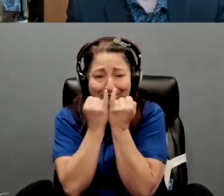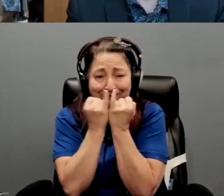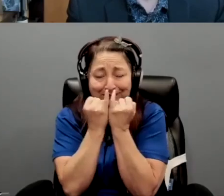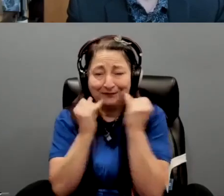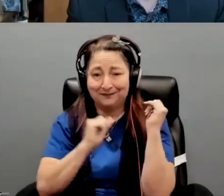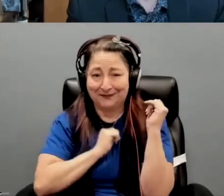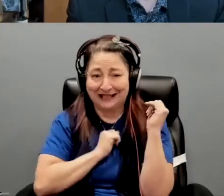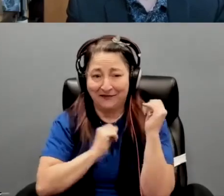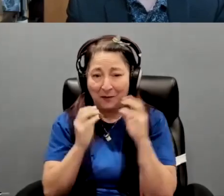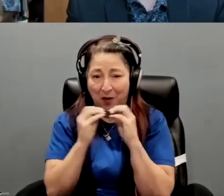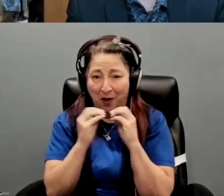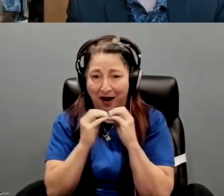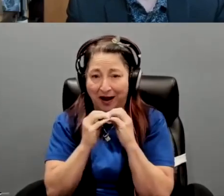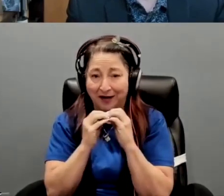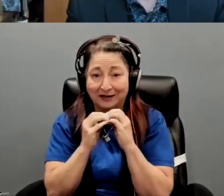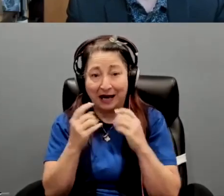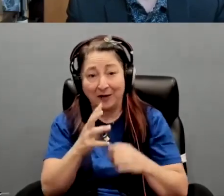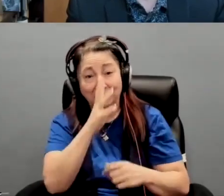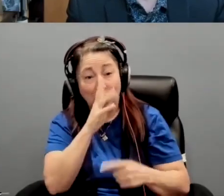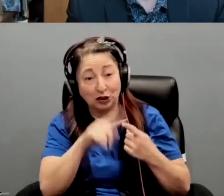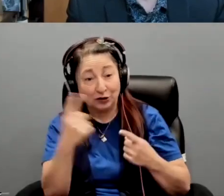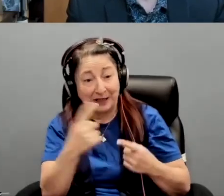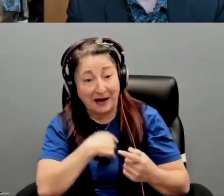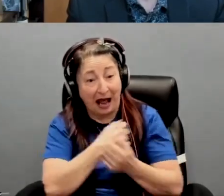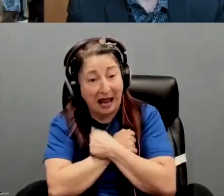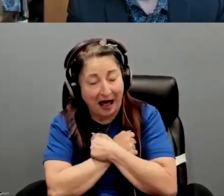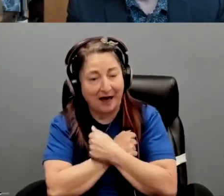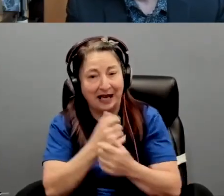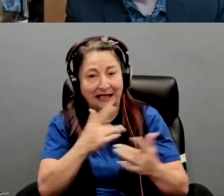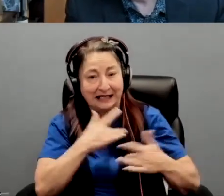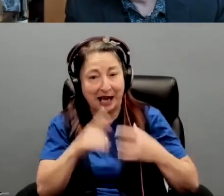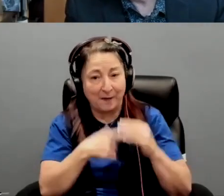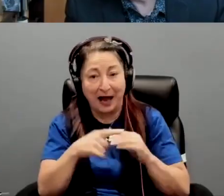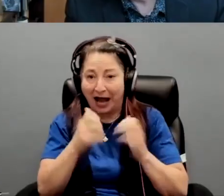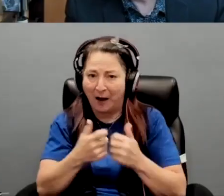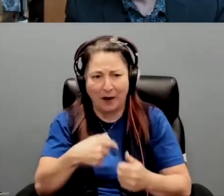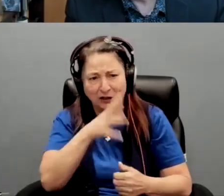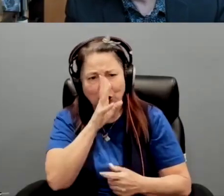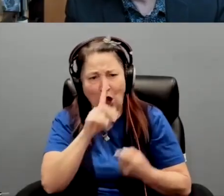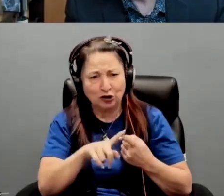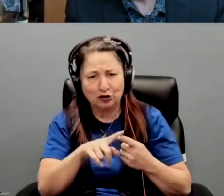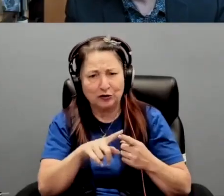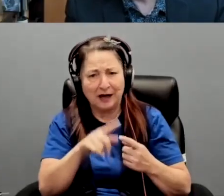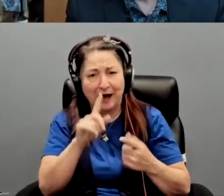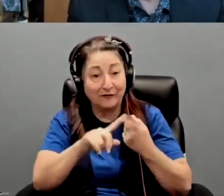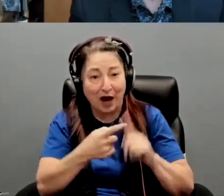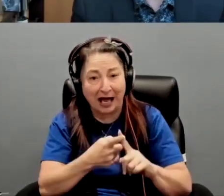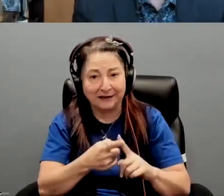talk to someone I love and somebody that I care about, how I would talk to a friend. Because I, of course,